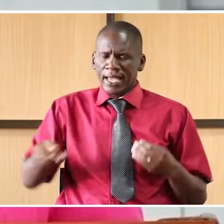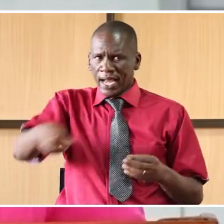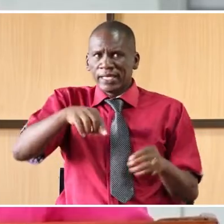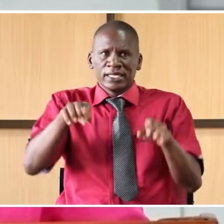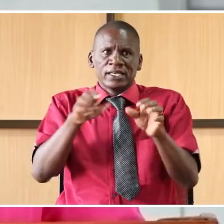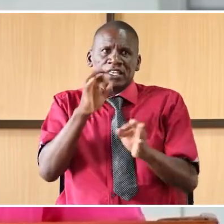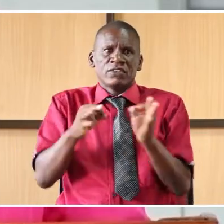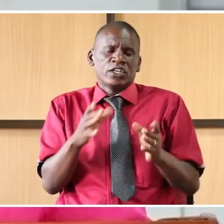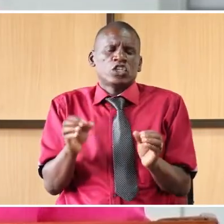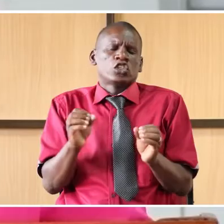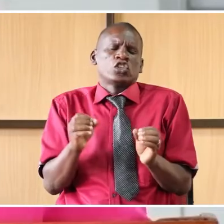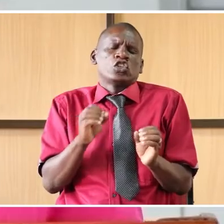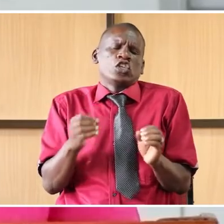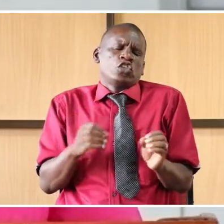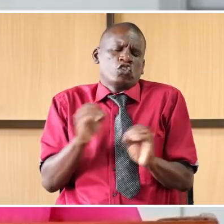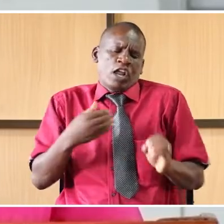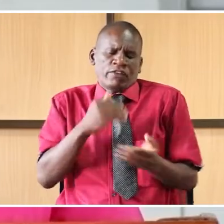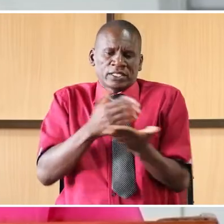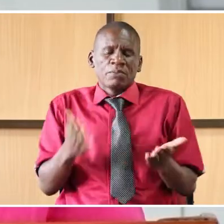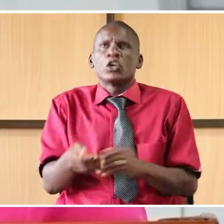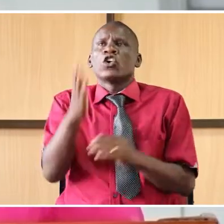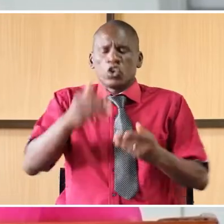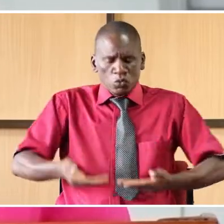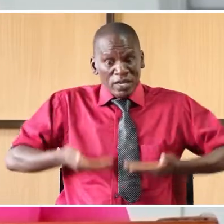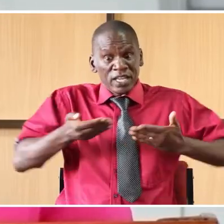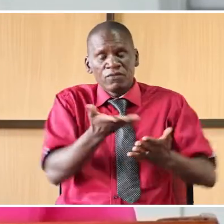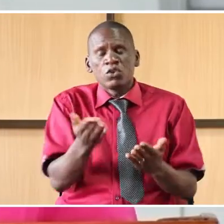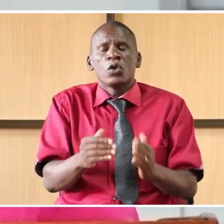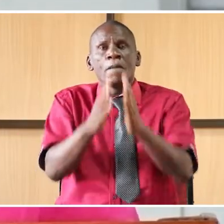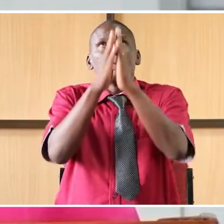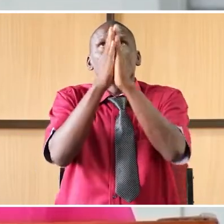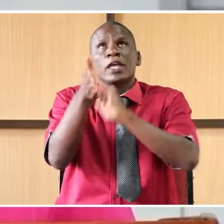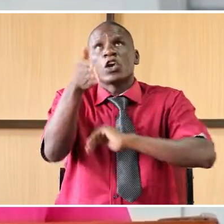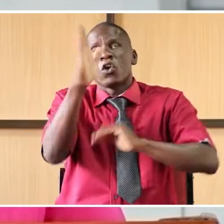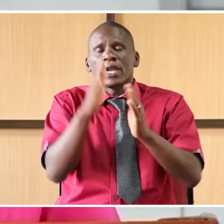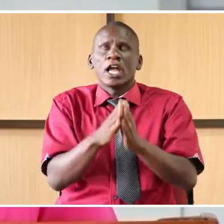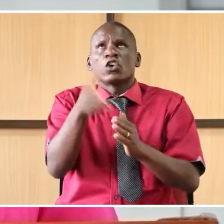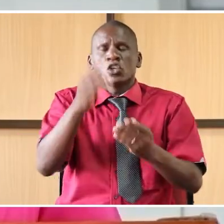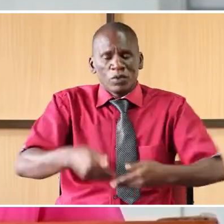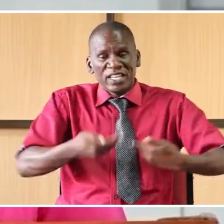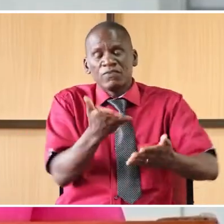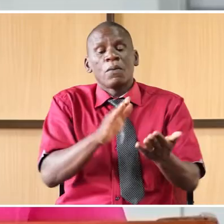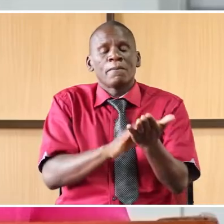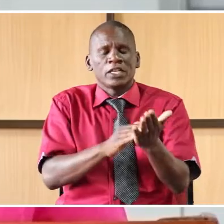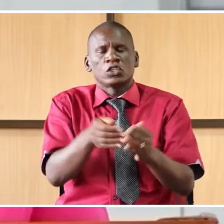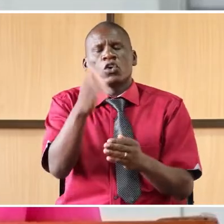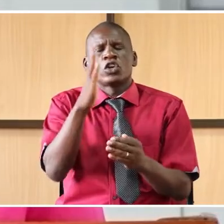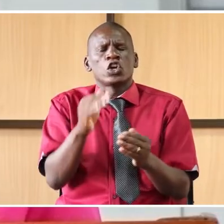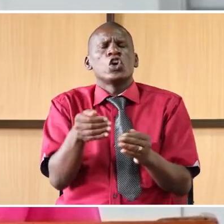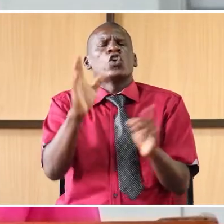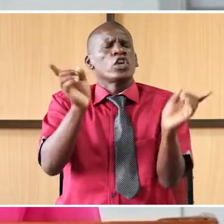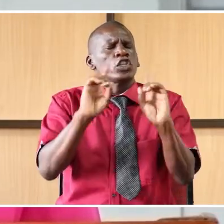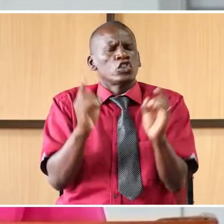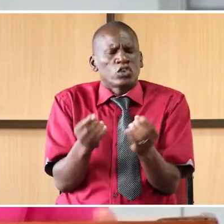healer. If it is lack, God is our provider. You call upon Him and He will provide. Praise God. He is